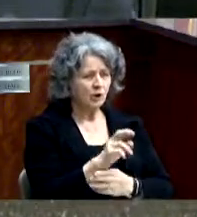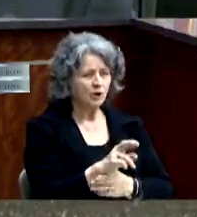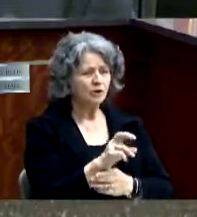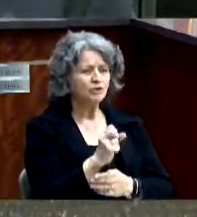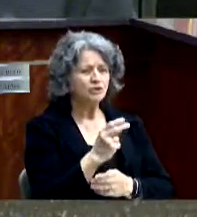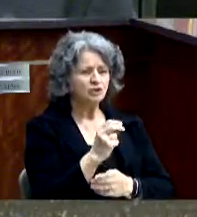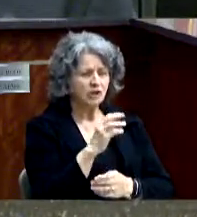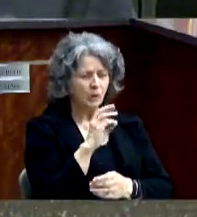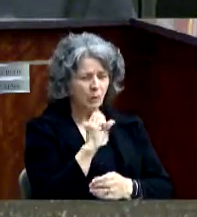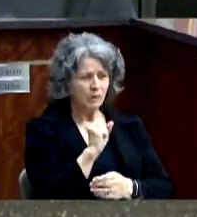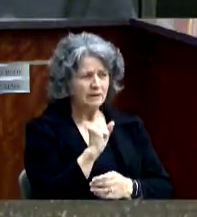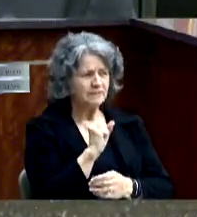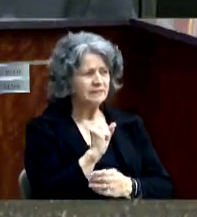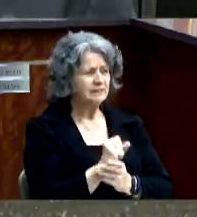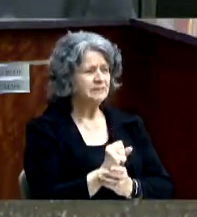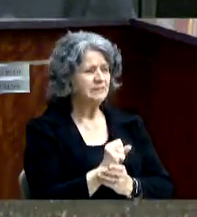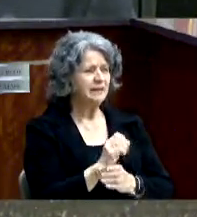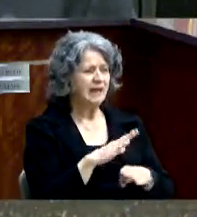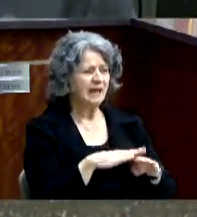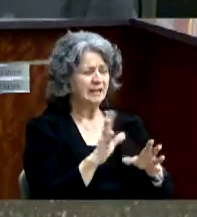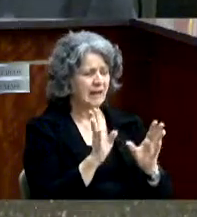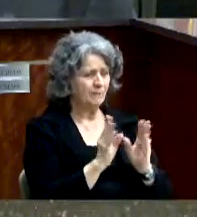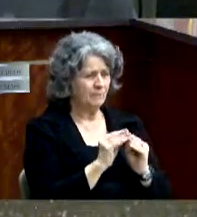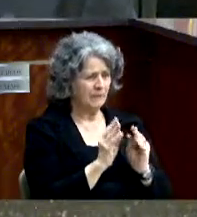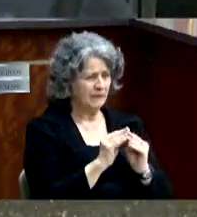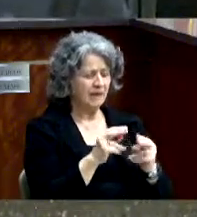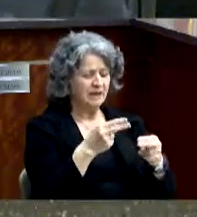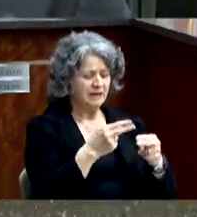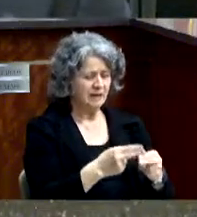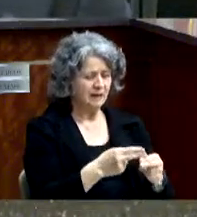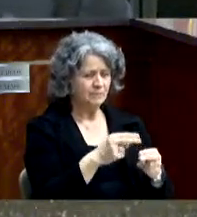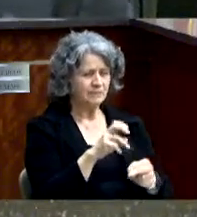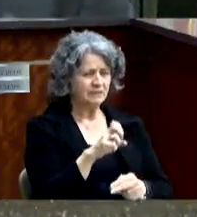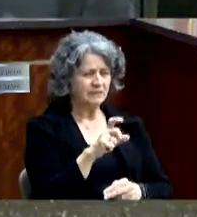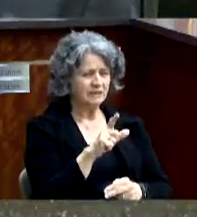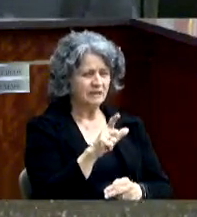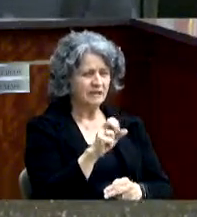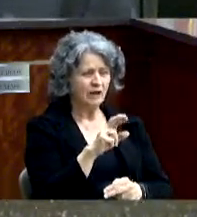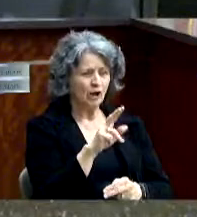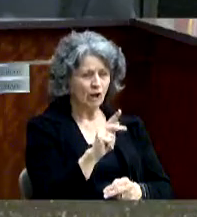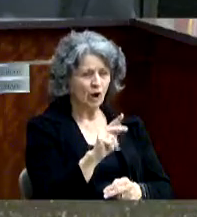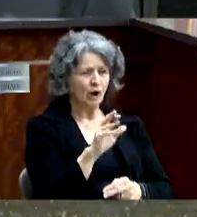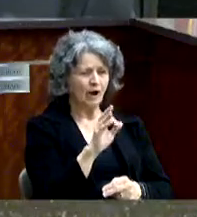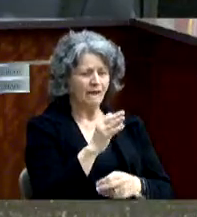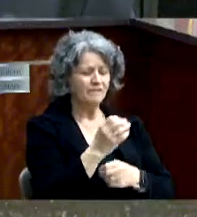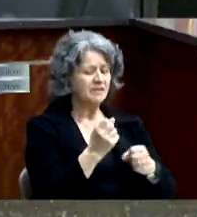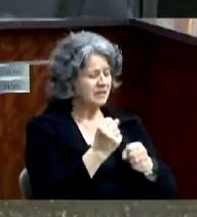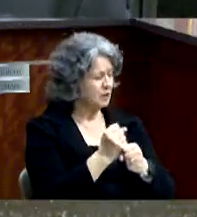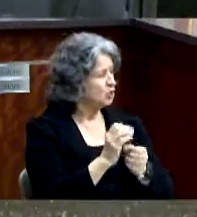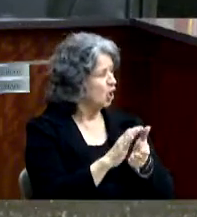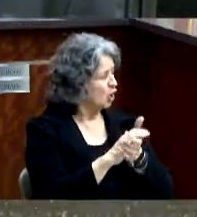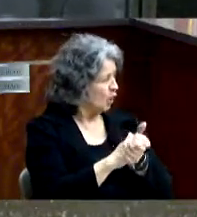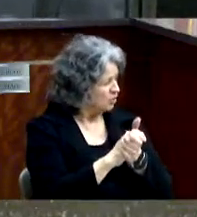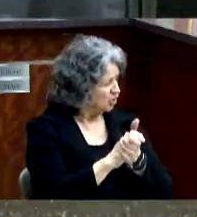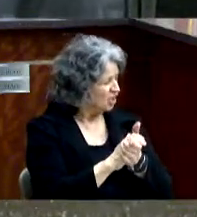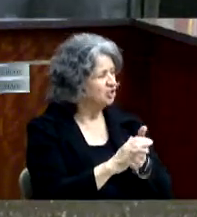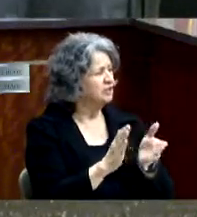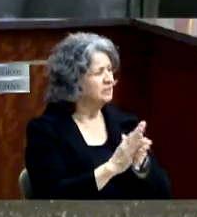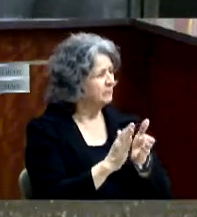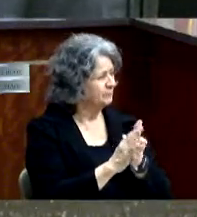was at that meeting named Clerk of the Year. So Lou, thank you, and congratulations to you as well.